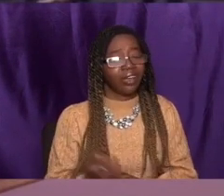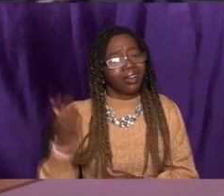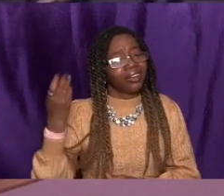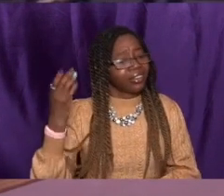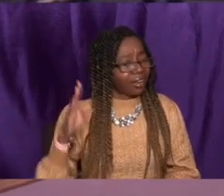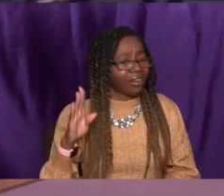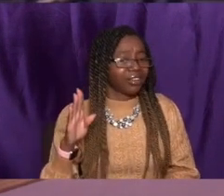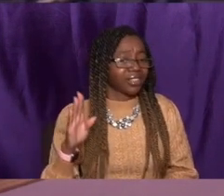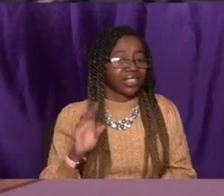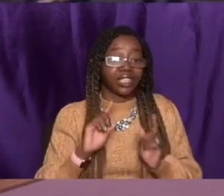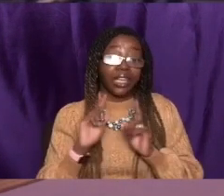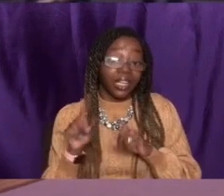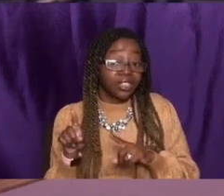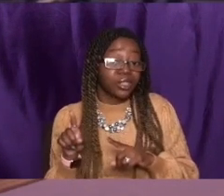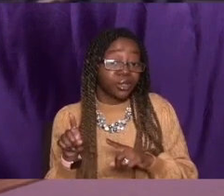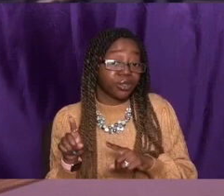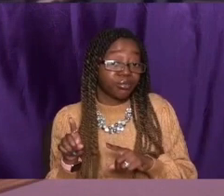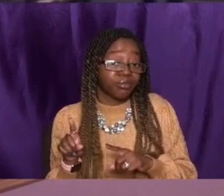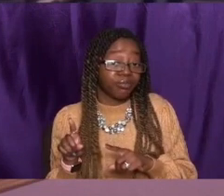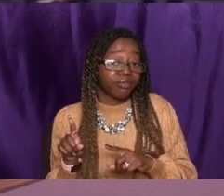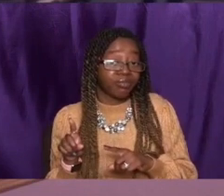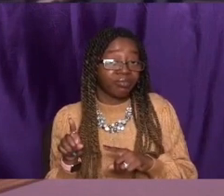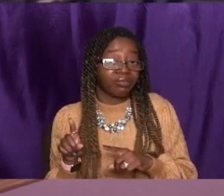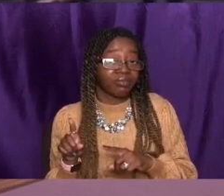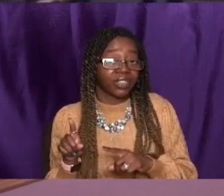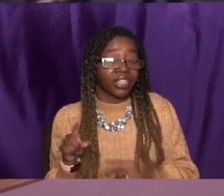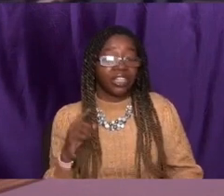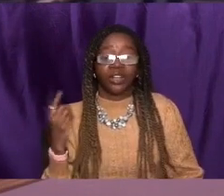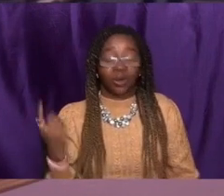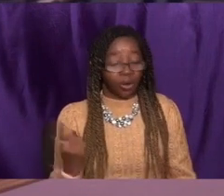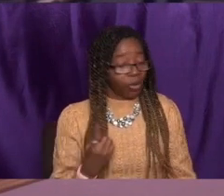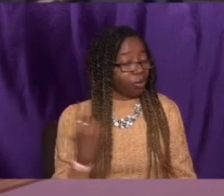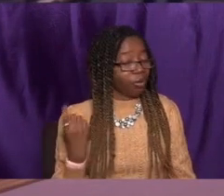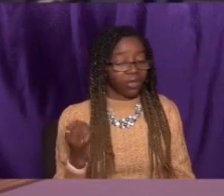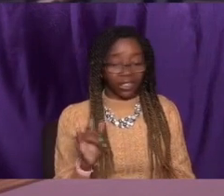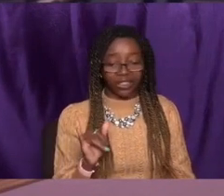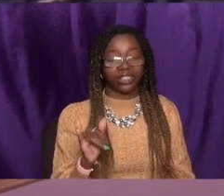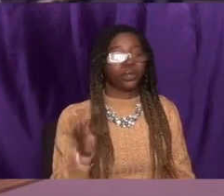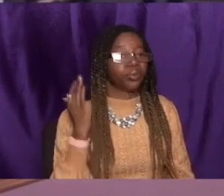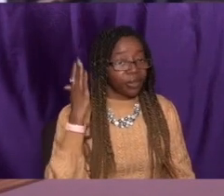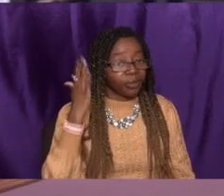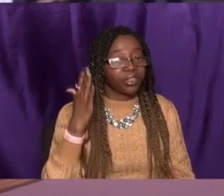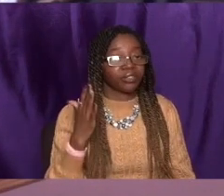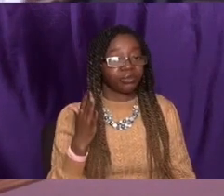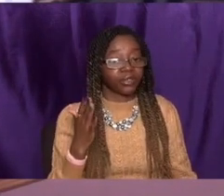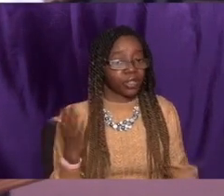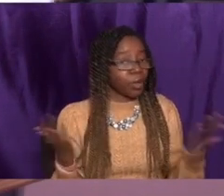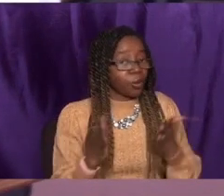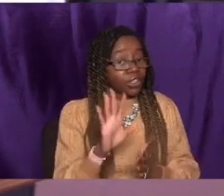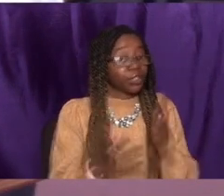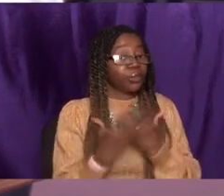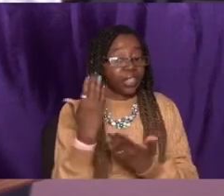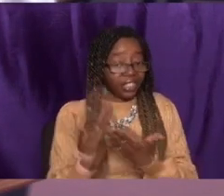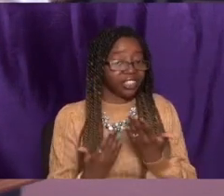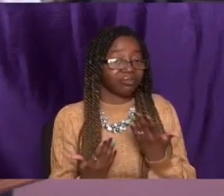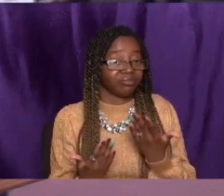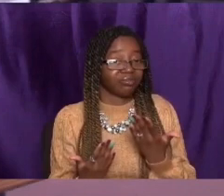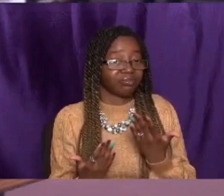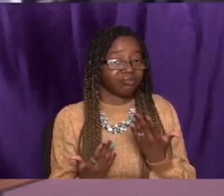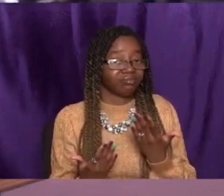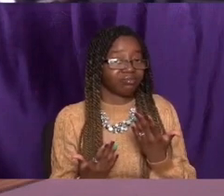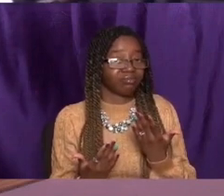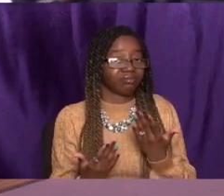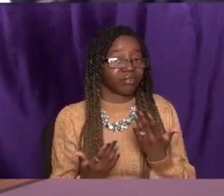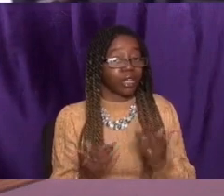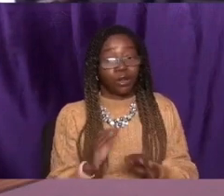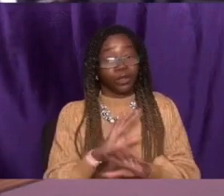God's answer is always going to be what's in your hand. Yeah,